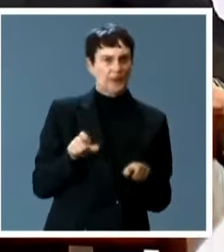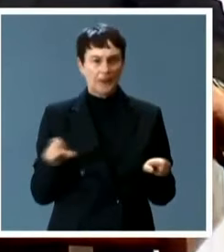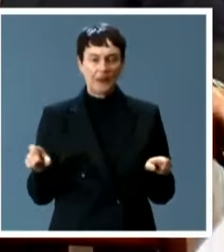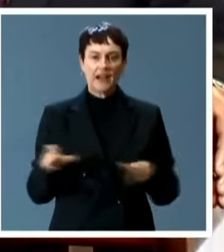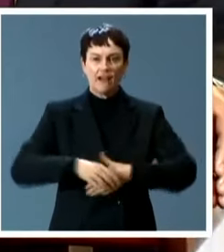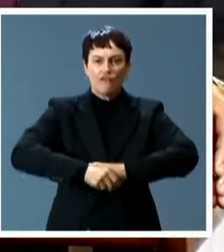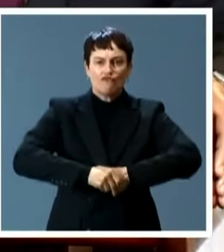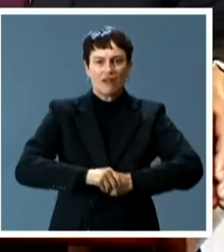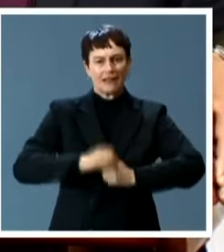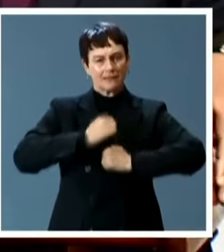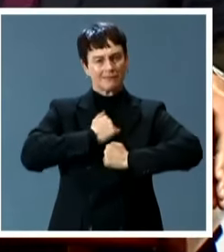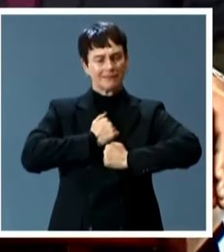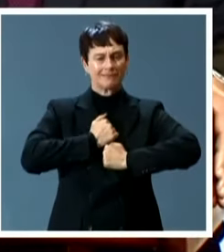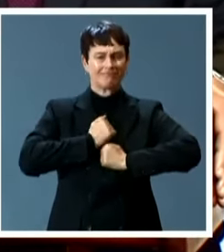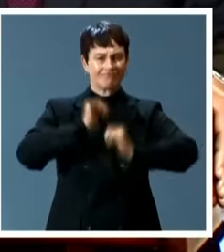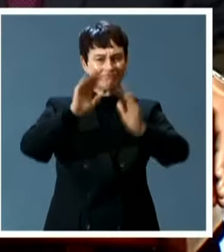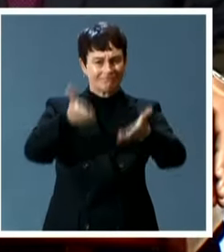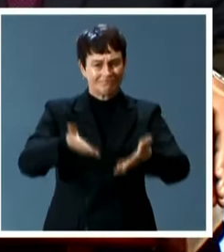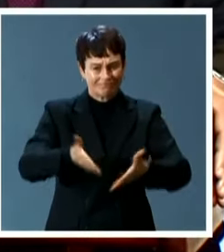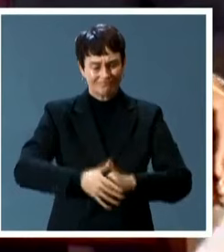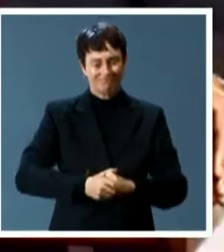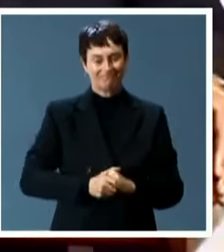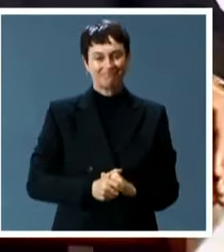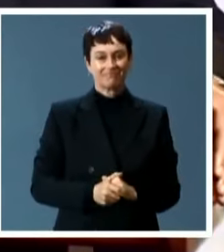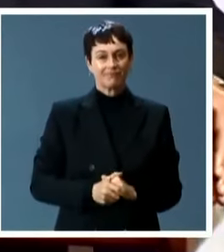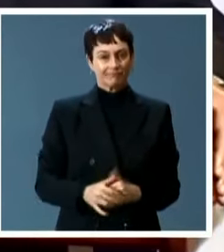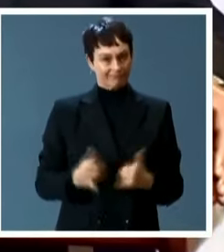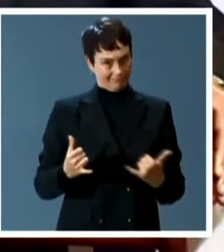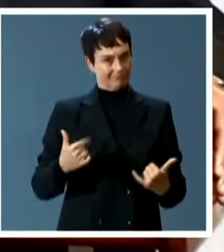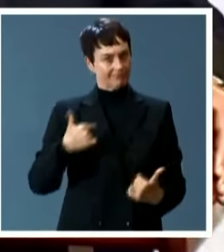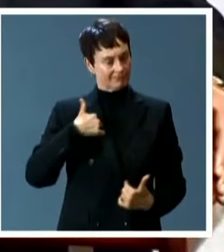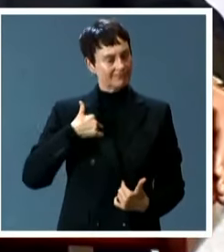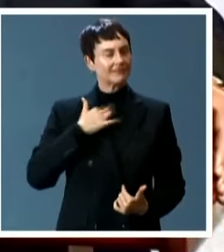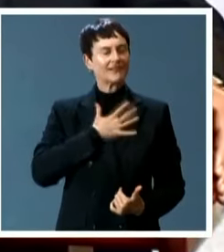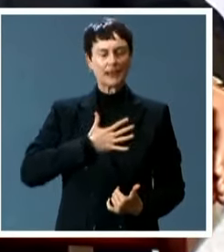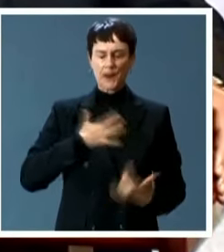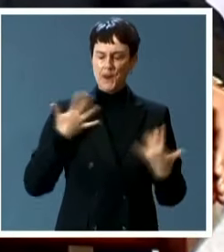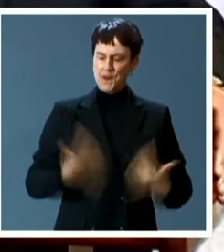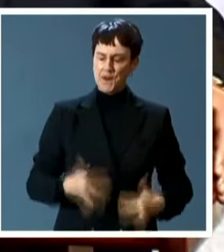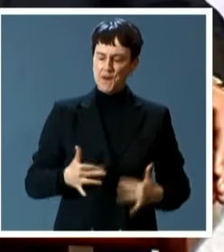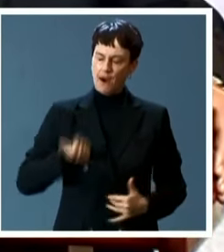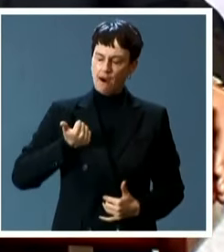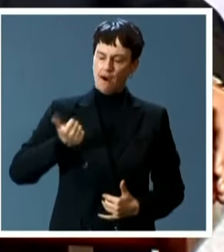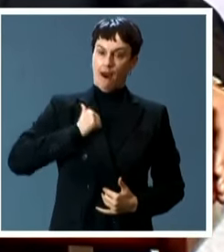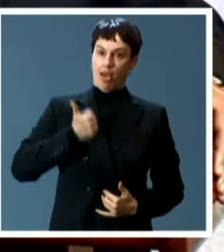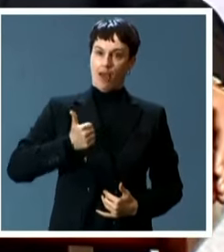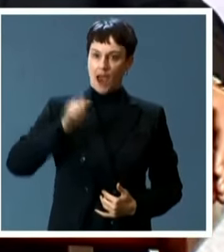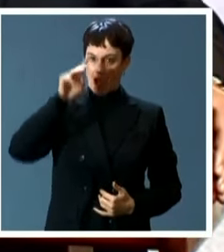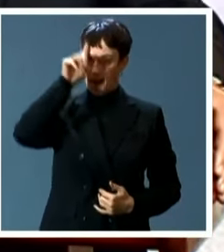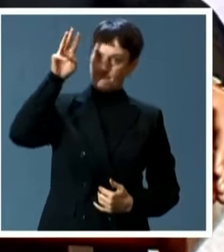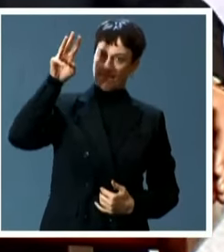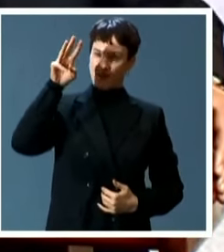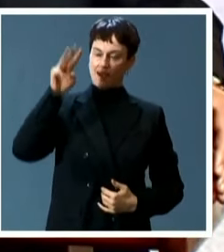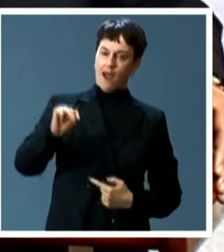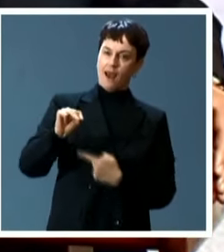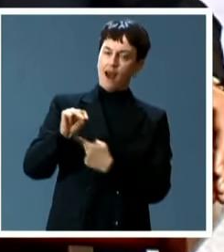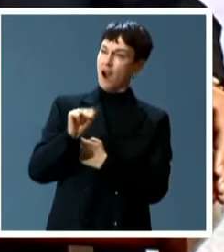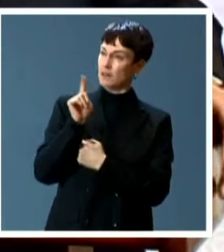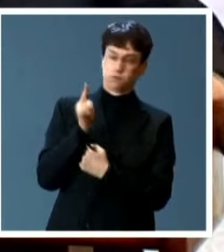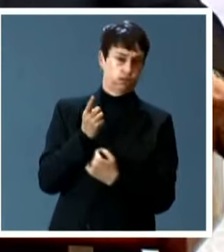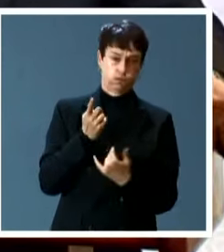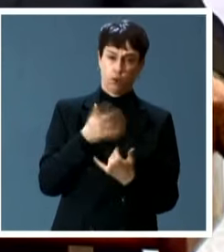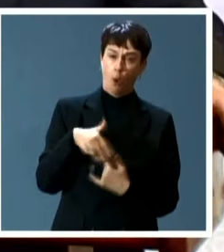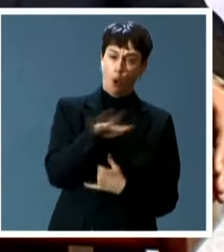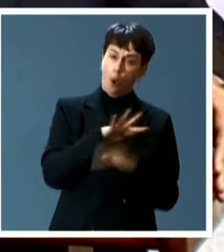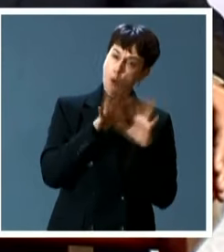is a privilege to join you in honoring Nelson Mandela, an extraordinary global leader, advocate, and role model.